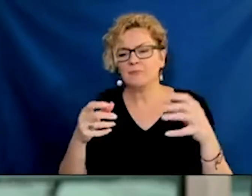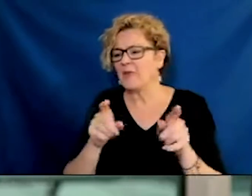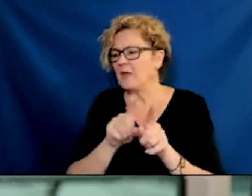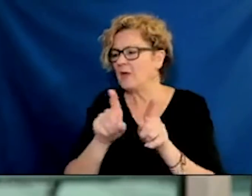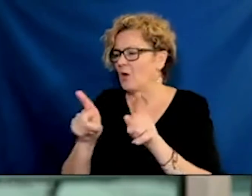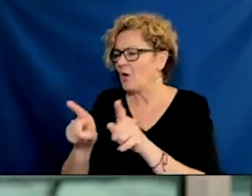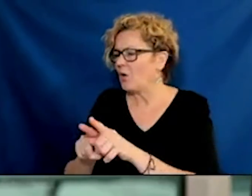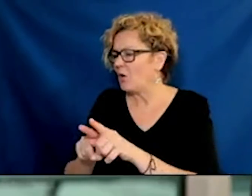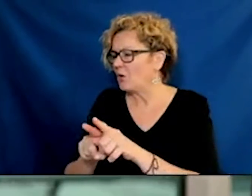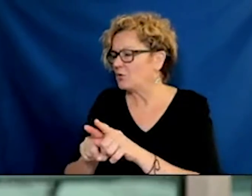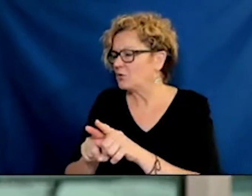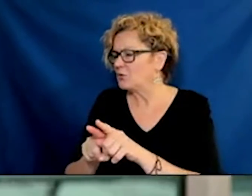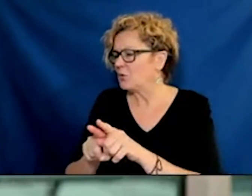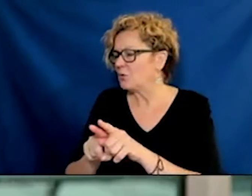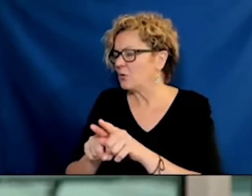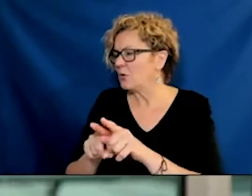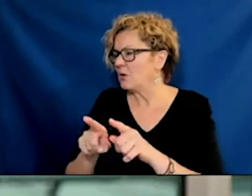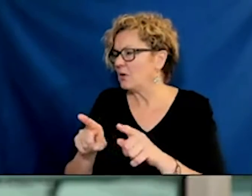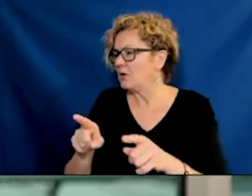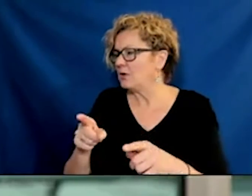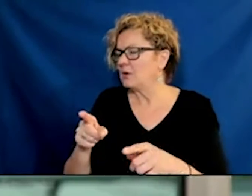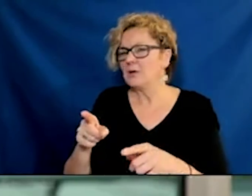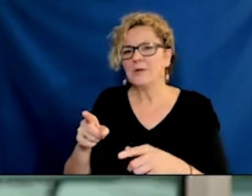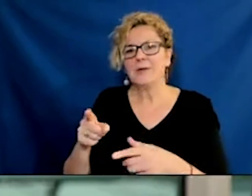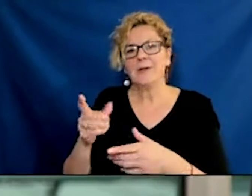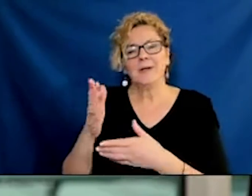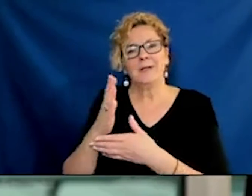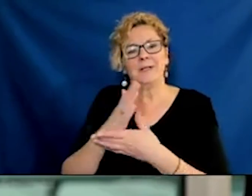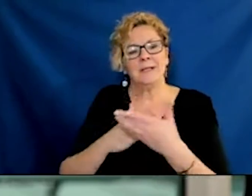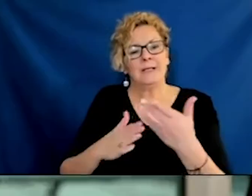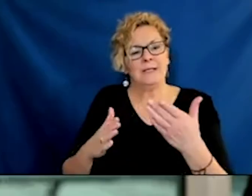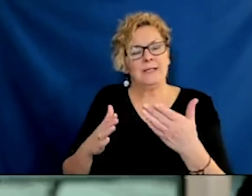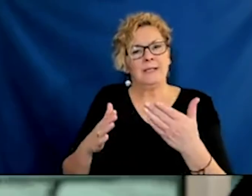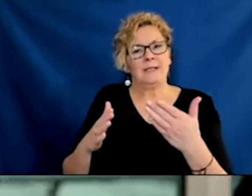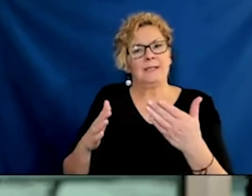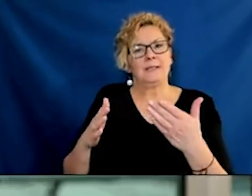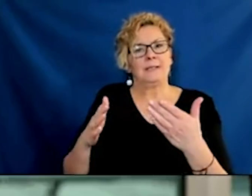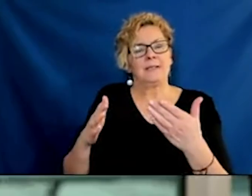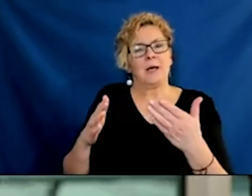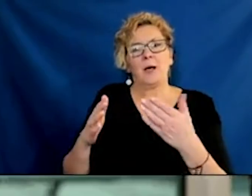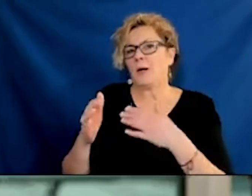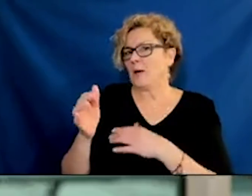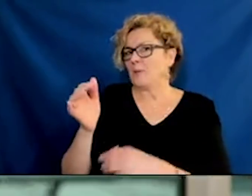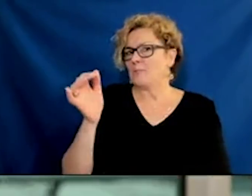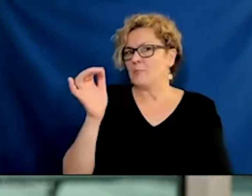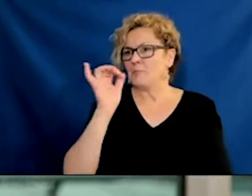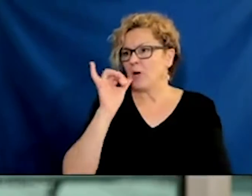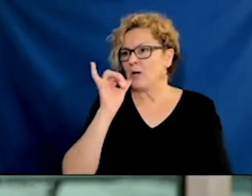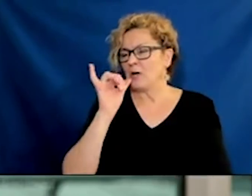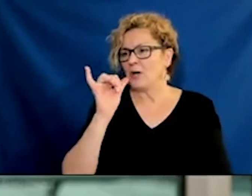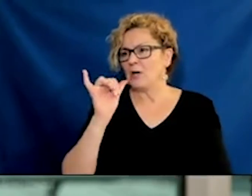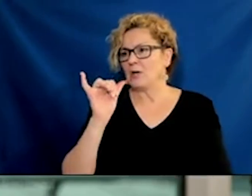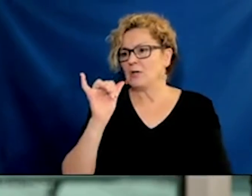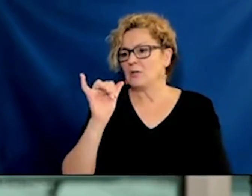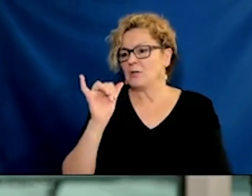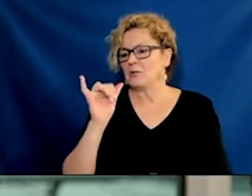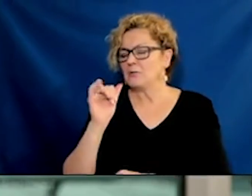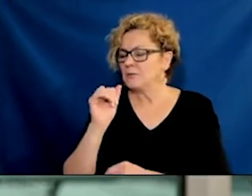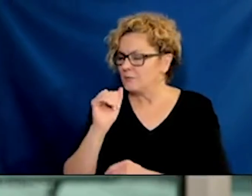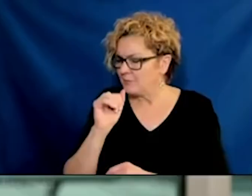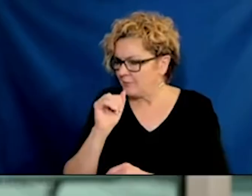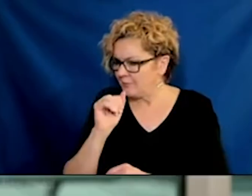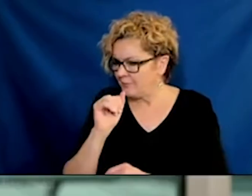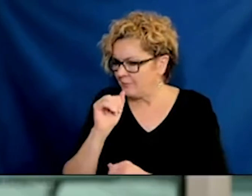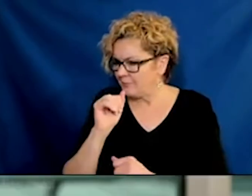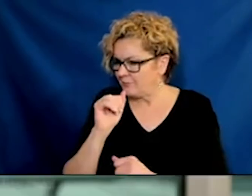as sports bars when there's no exposures that have been recorded there. Like, just how do you reconcile that? You have said before